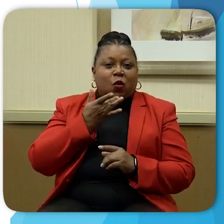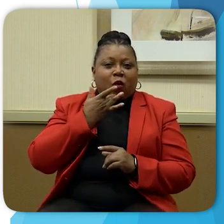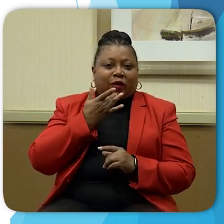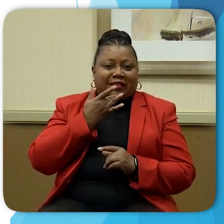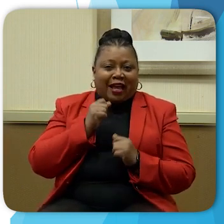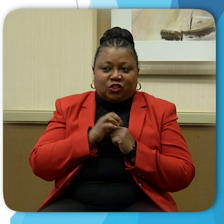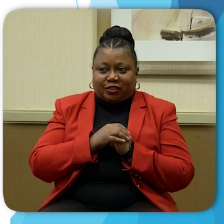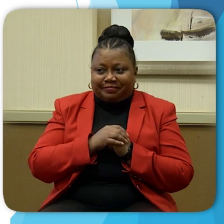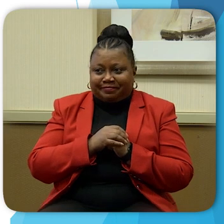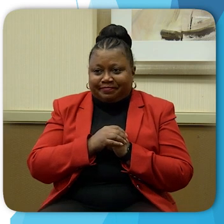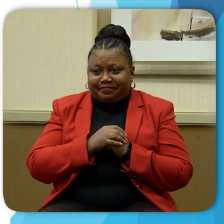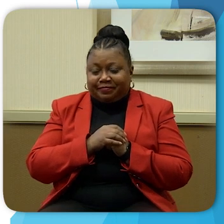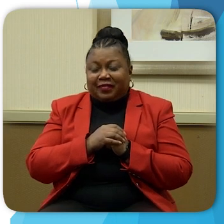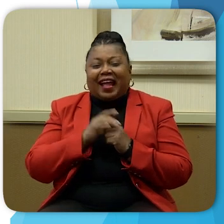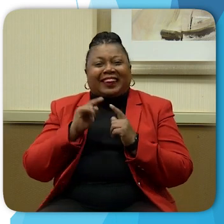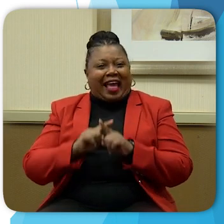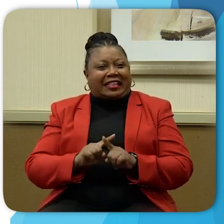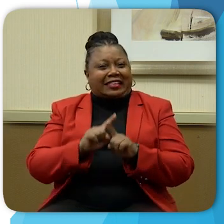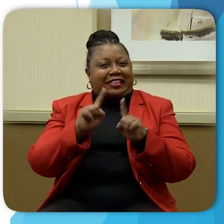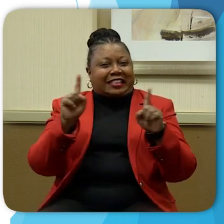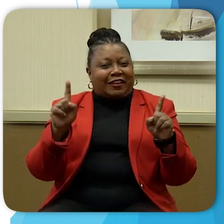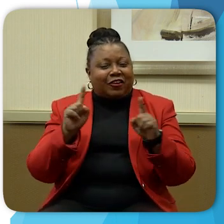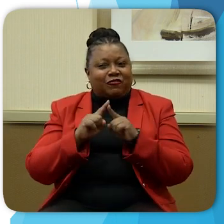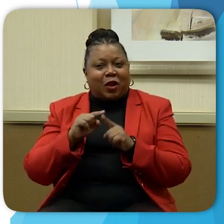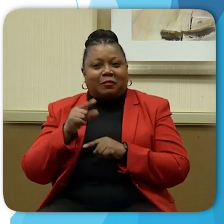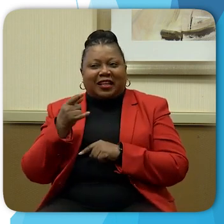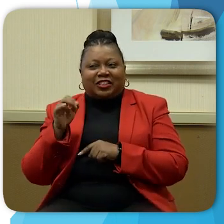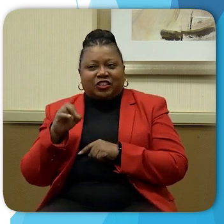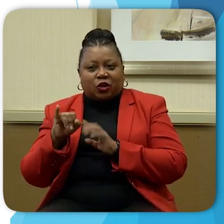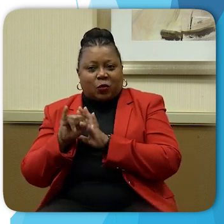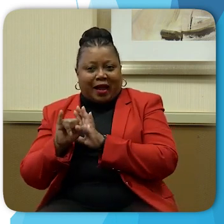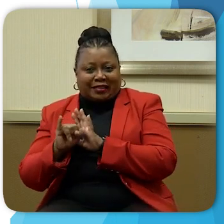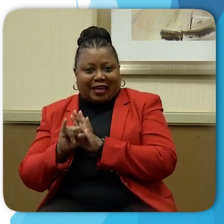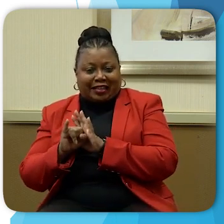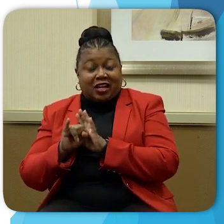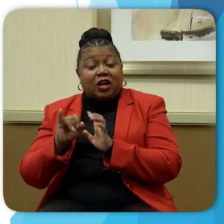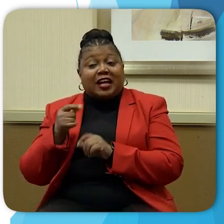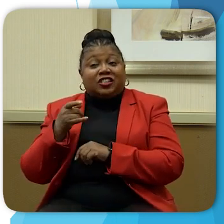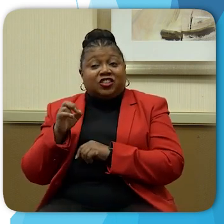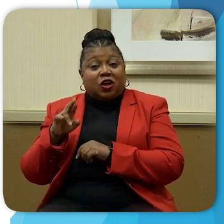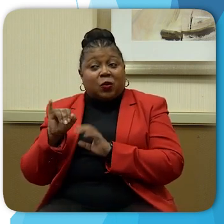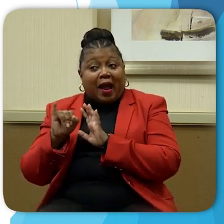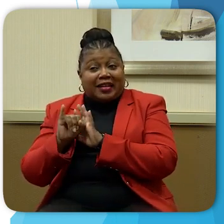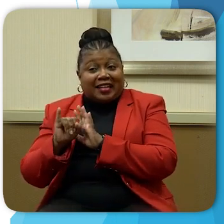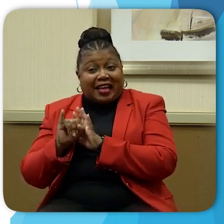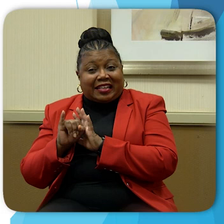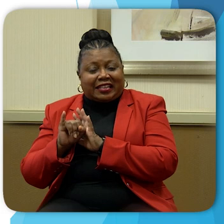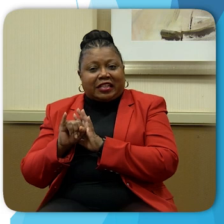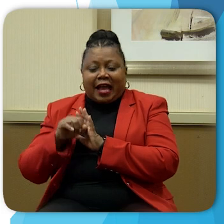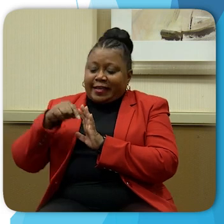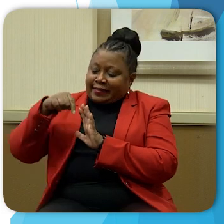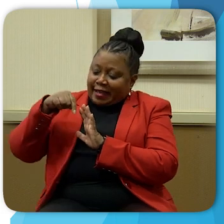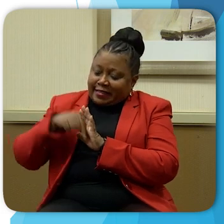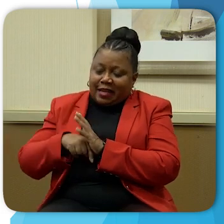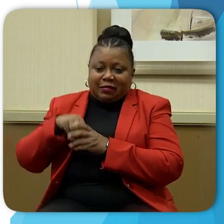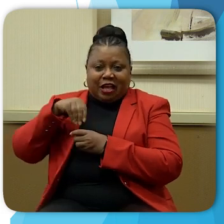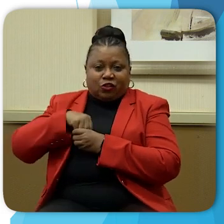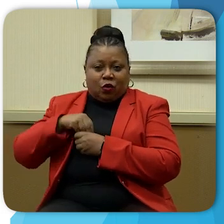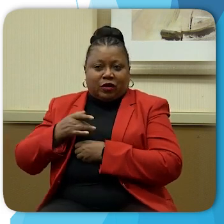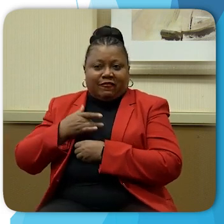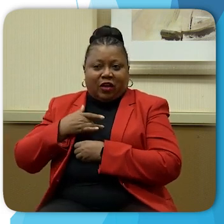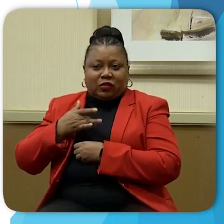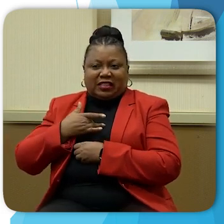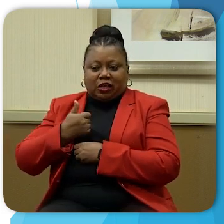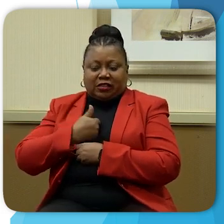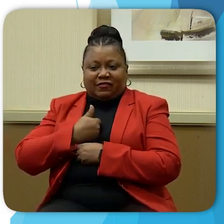orientation. That's different, though, from our gender identity. And so our gender identity is our deeply internal felt sense